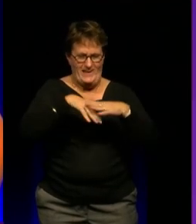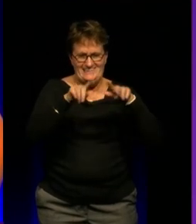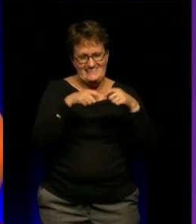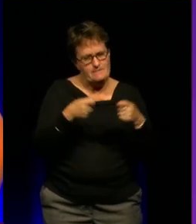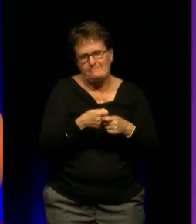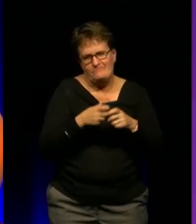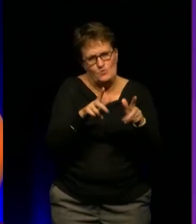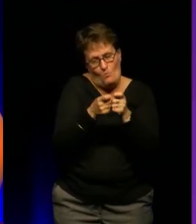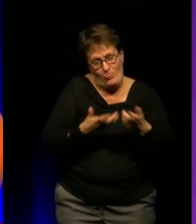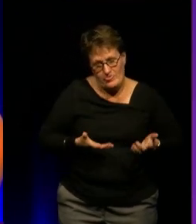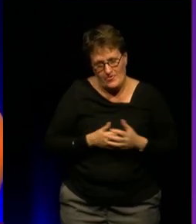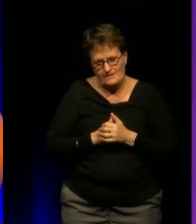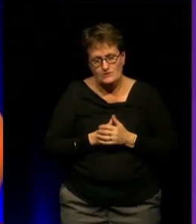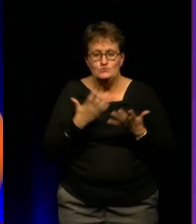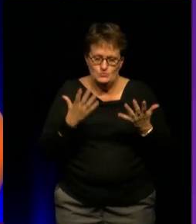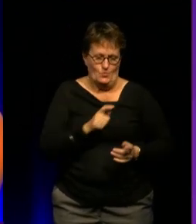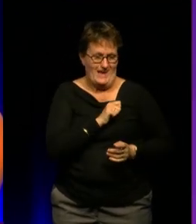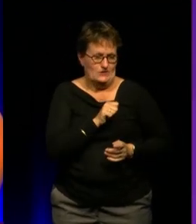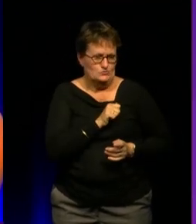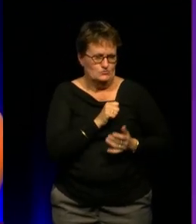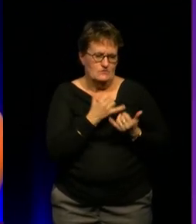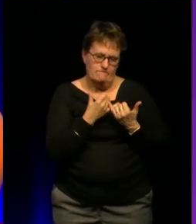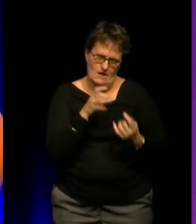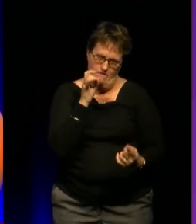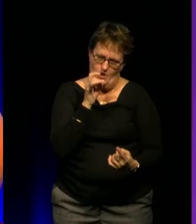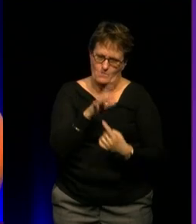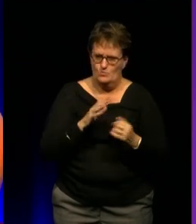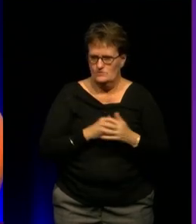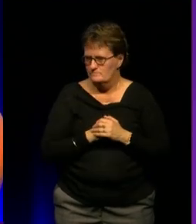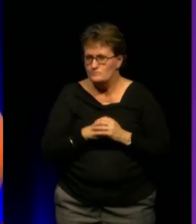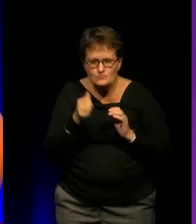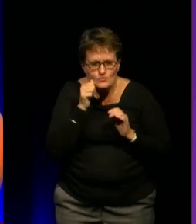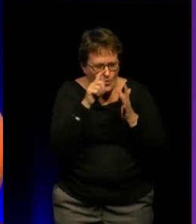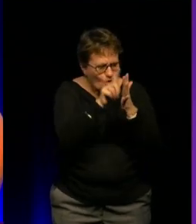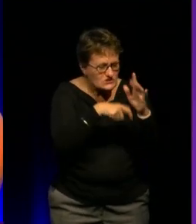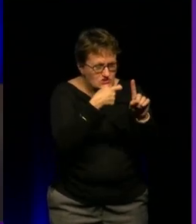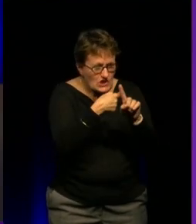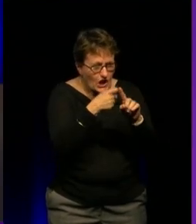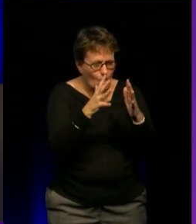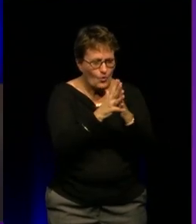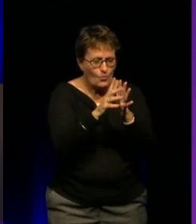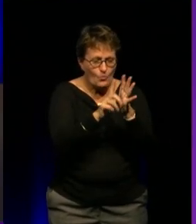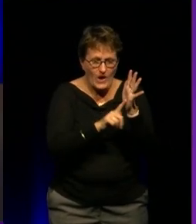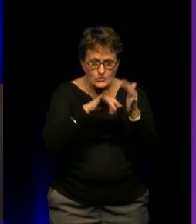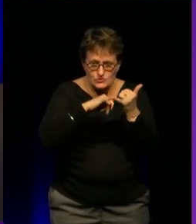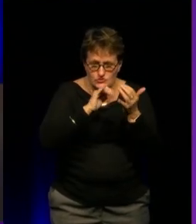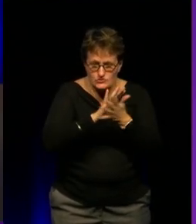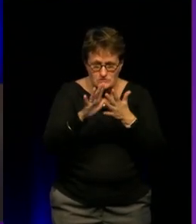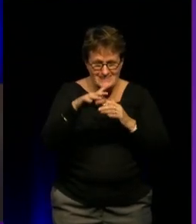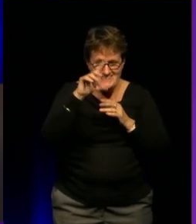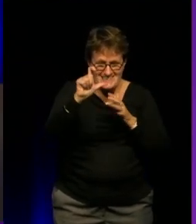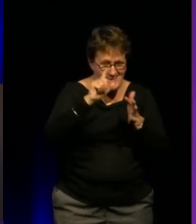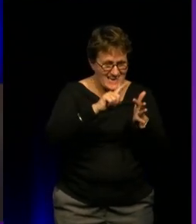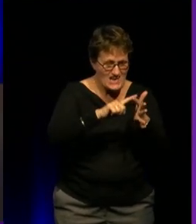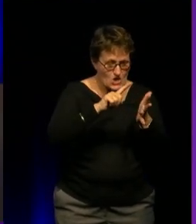So the attitude piece is very important. You'd know about this, but when Jack Welch was appointed to the CEO role for the first time,